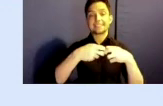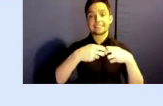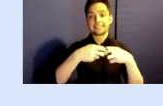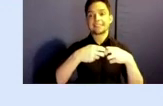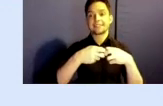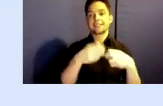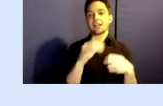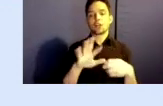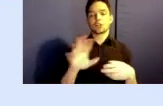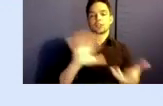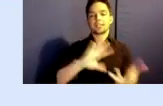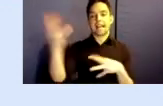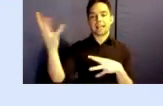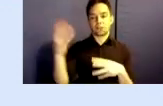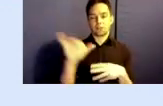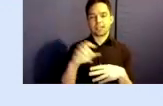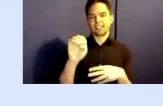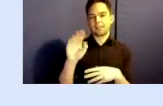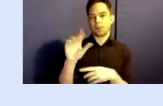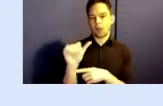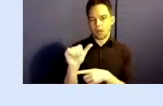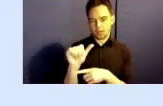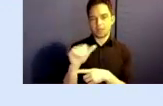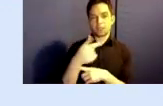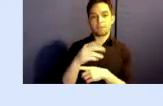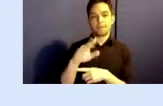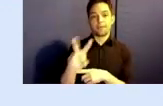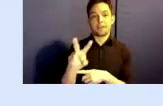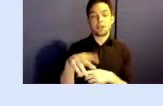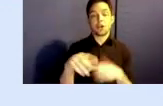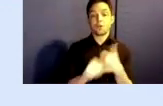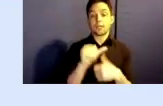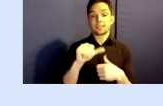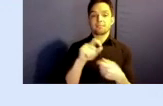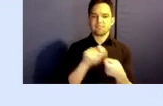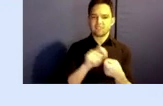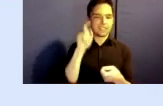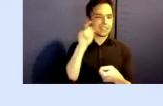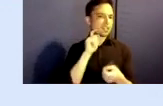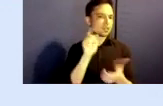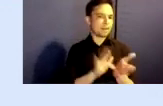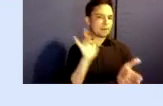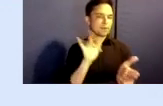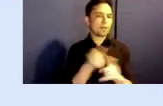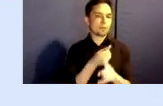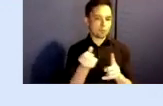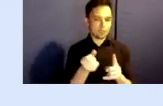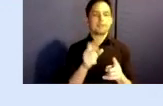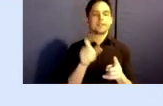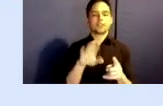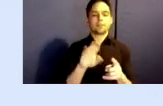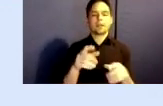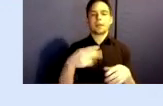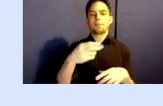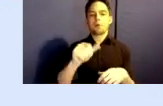and disasters such as Ebola that GBV risks, in particular sexual exploitation and abuse, need to be